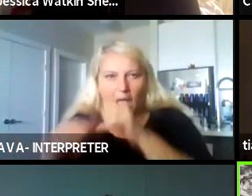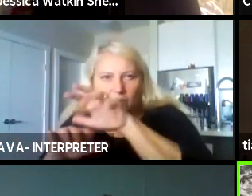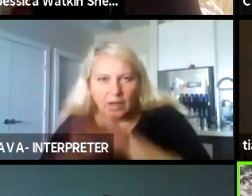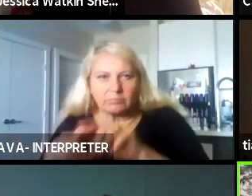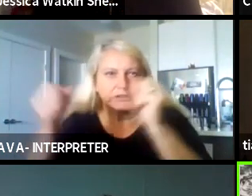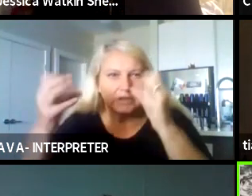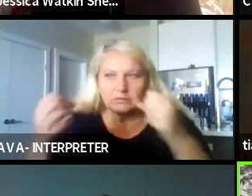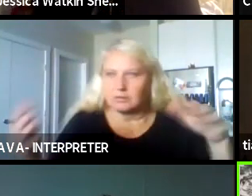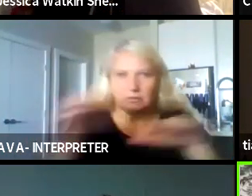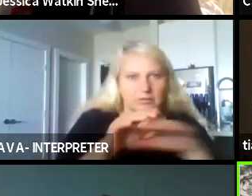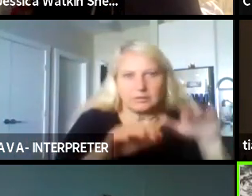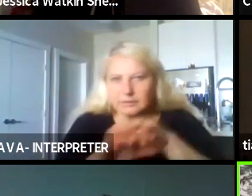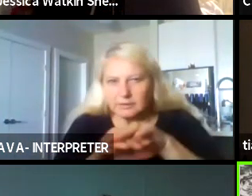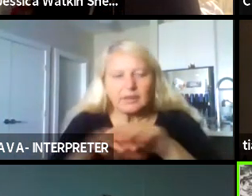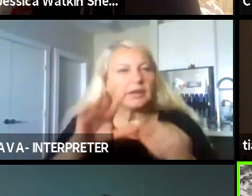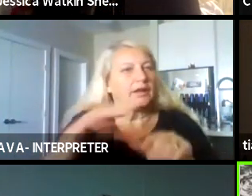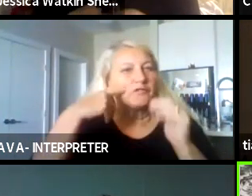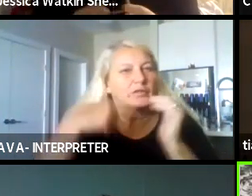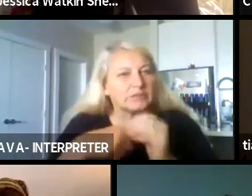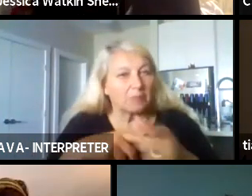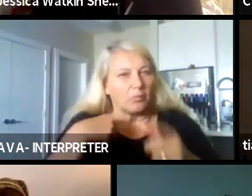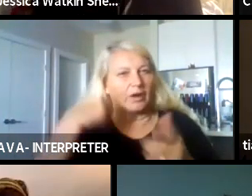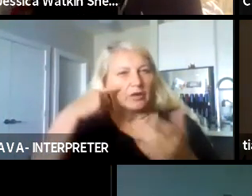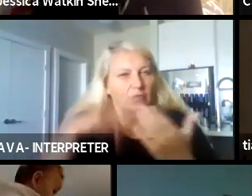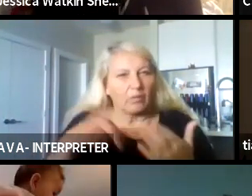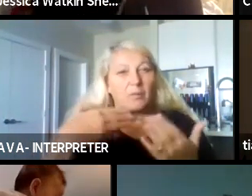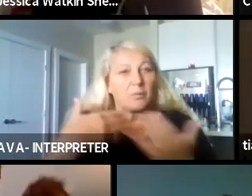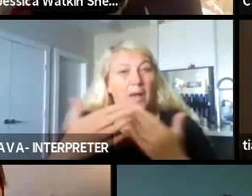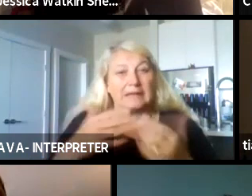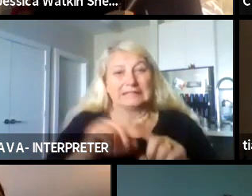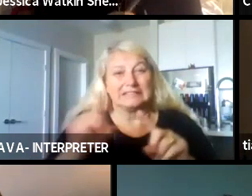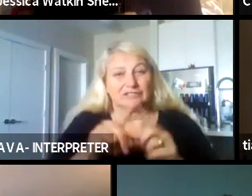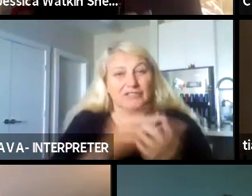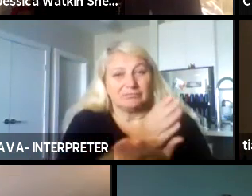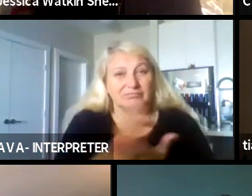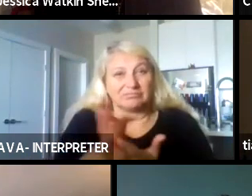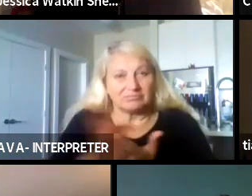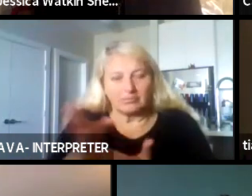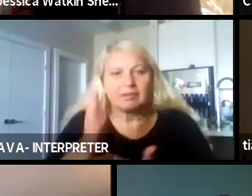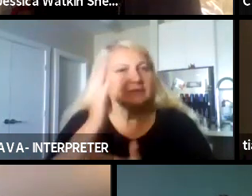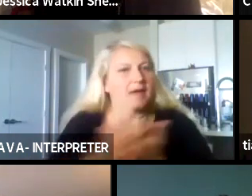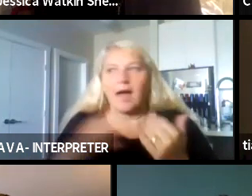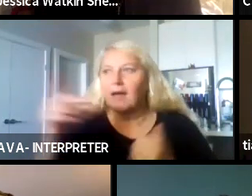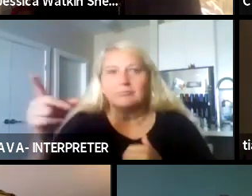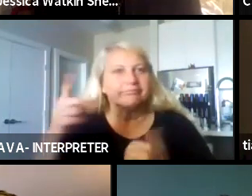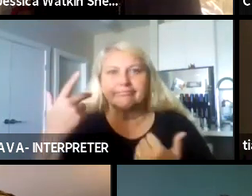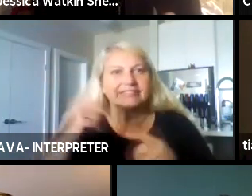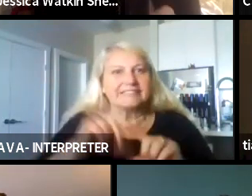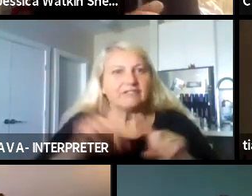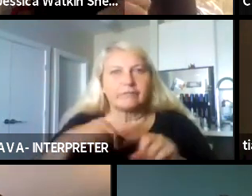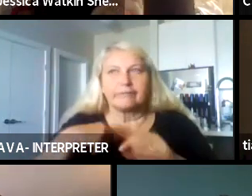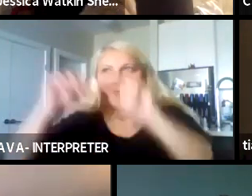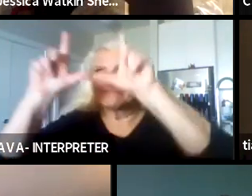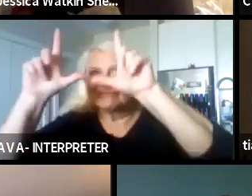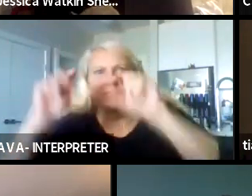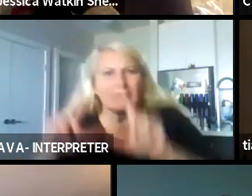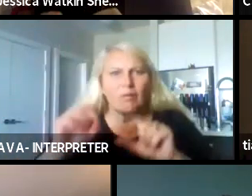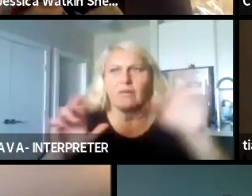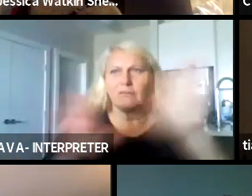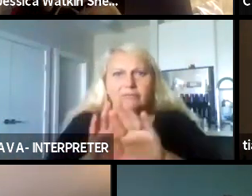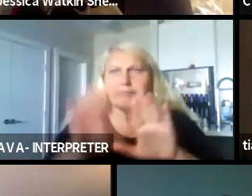or make space for accessibility across a multiplicity of practices and needs. But they also point to our CRIP commitment